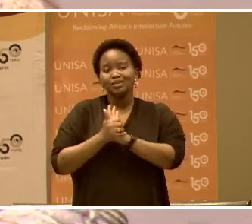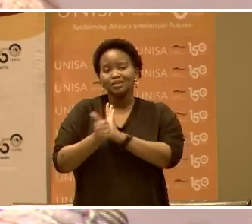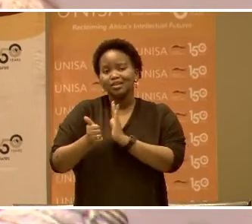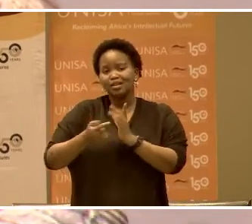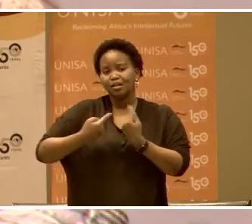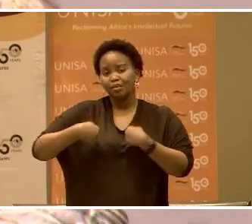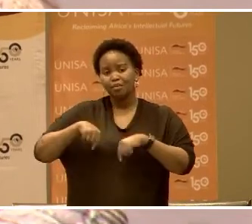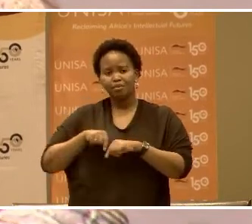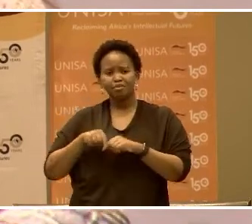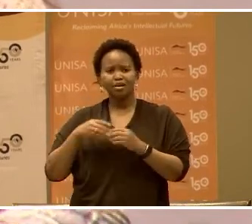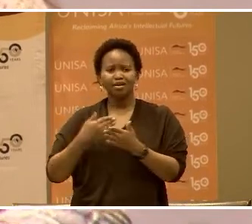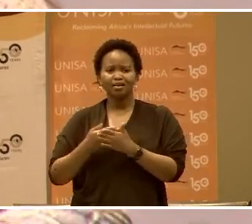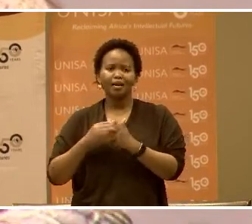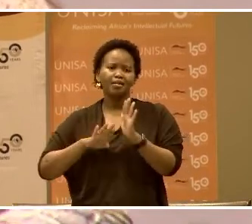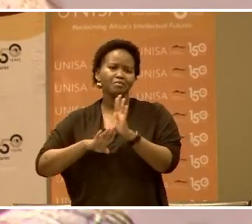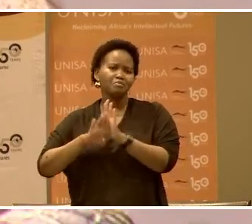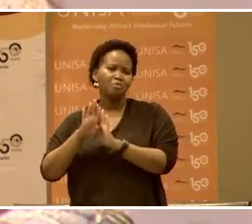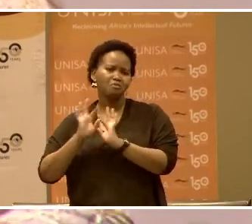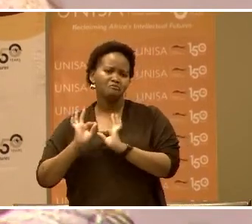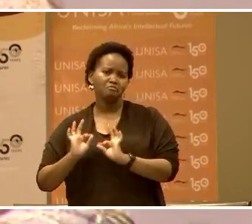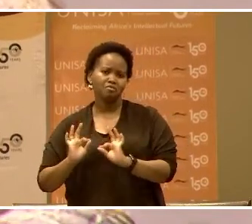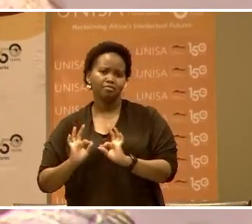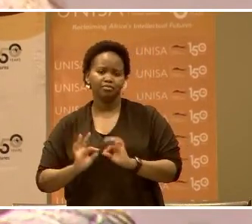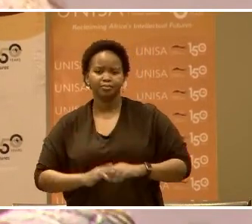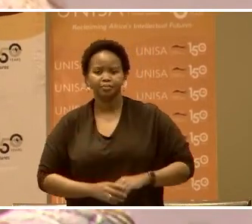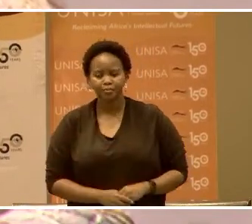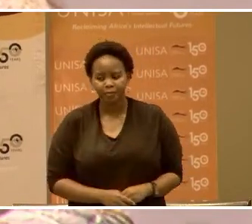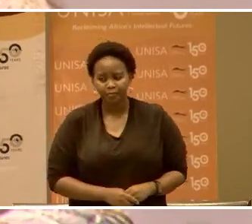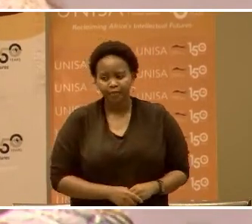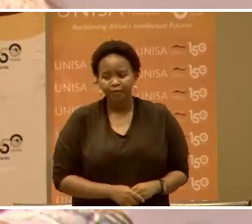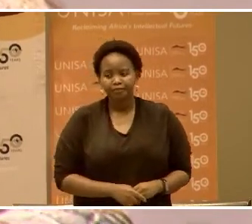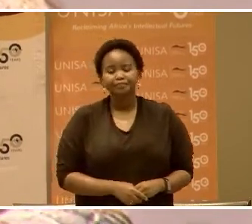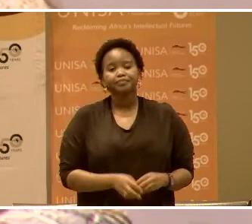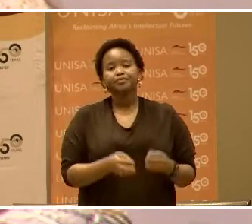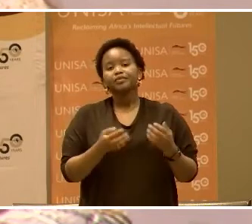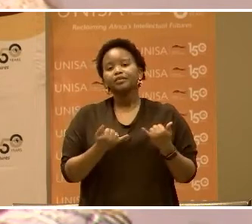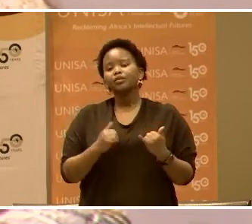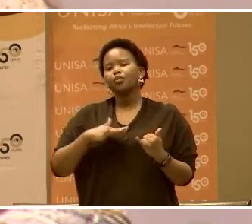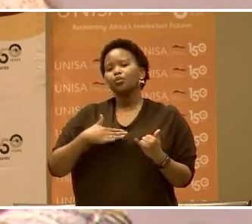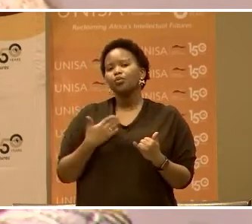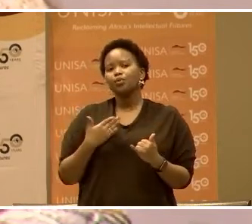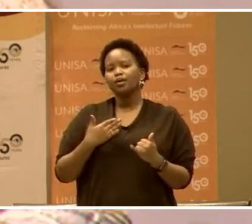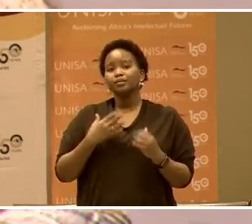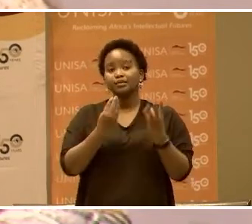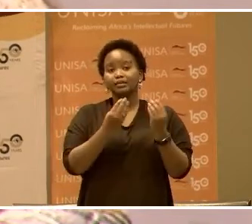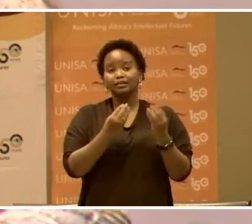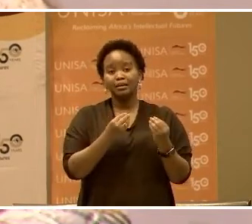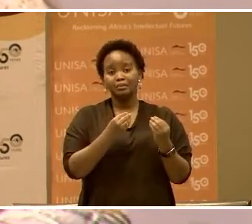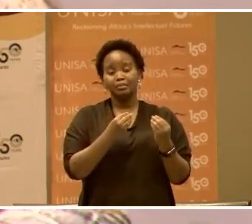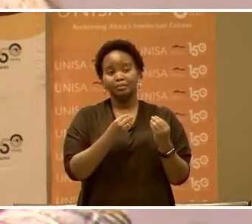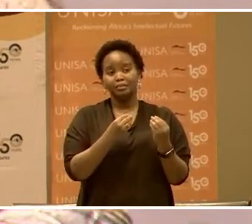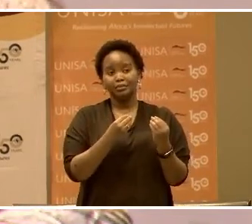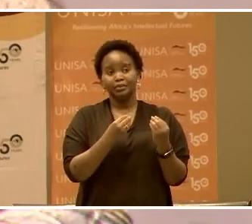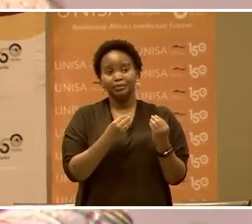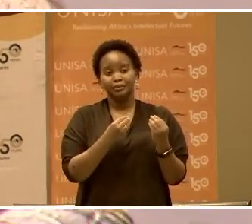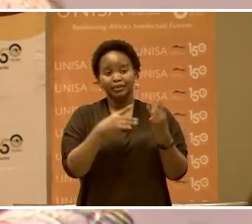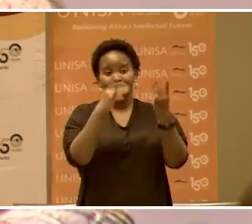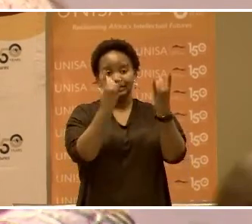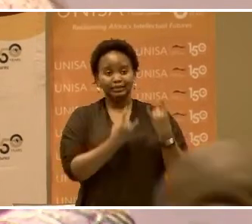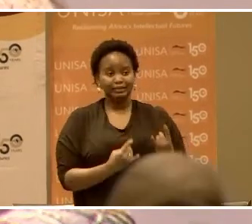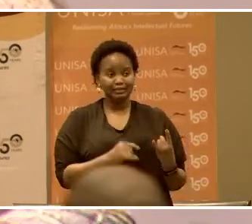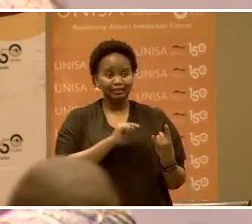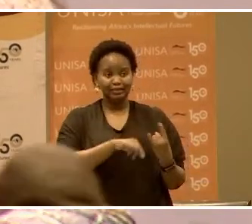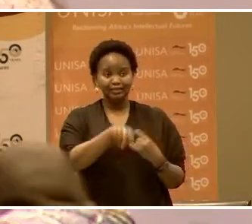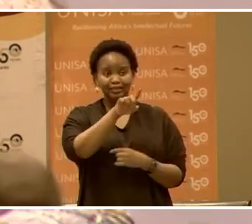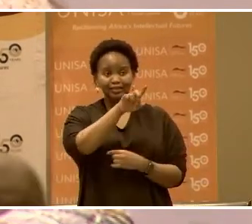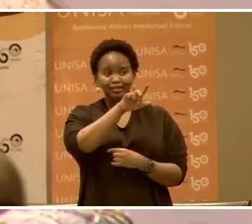and advance our African languages. Just to give you some statistics, 78% of our grade